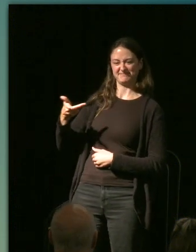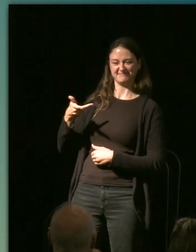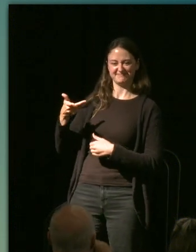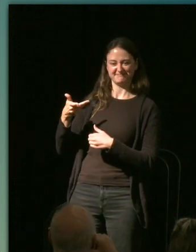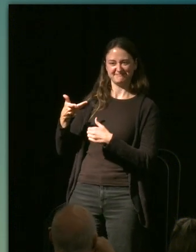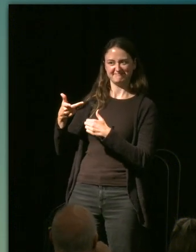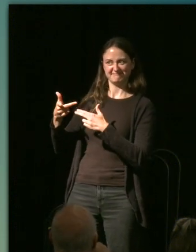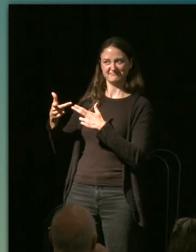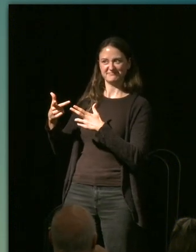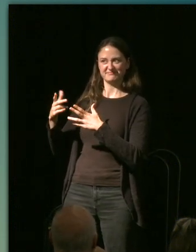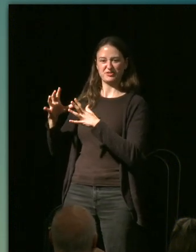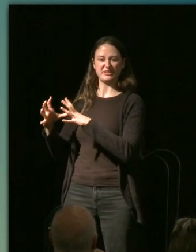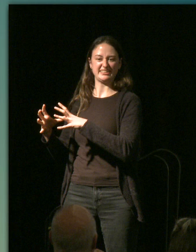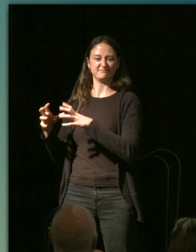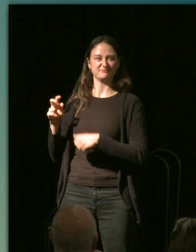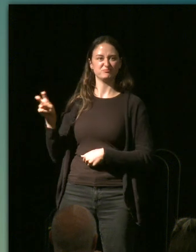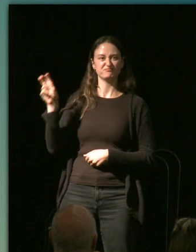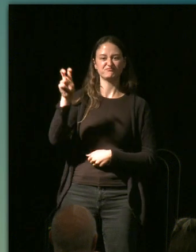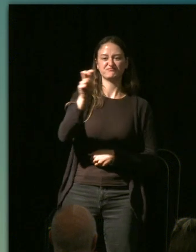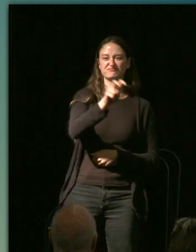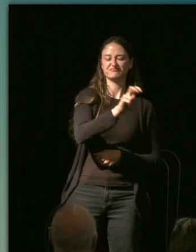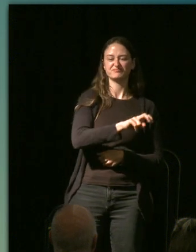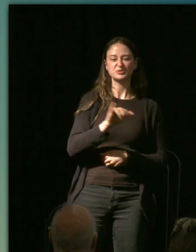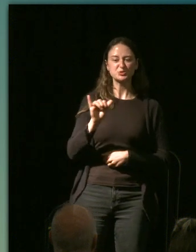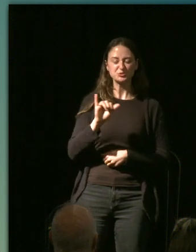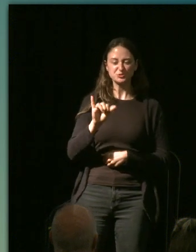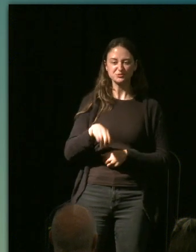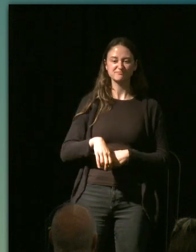in Alabama, Puerto Rico,